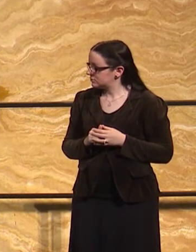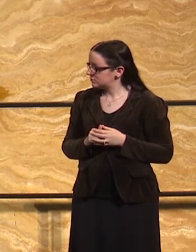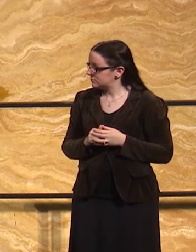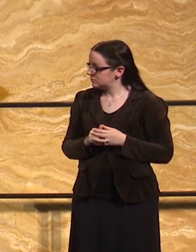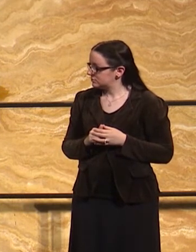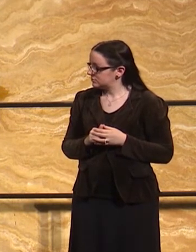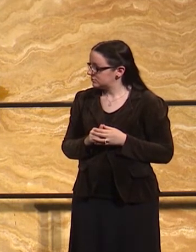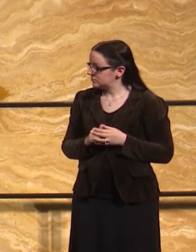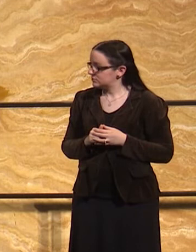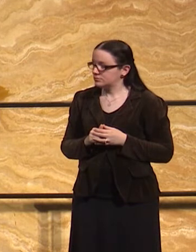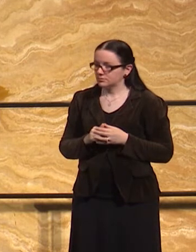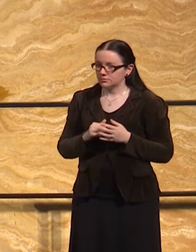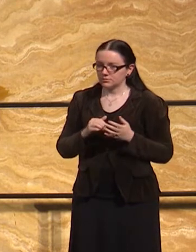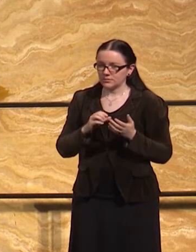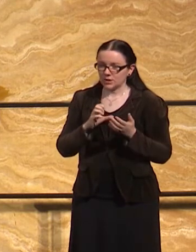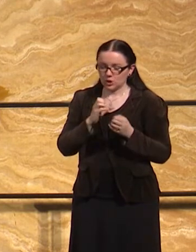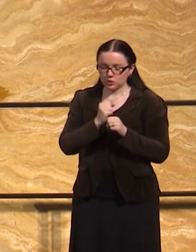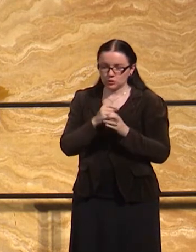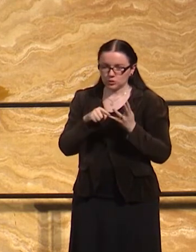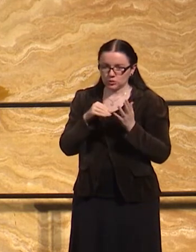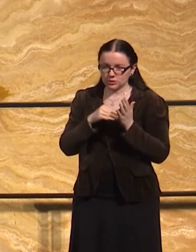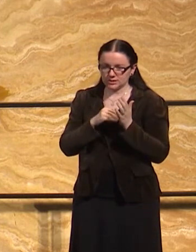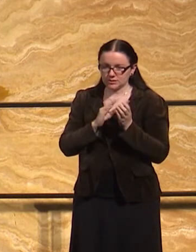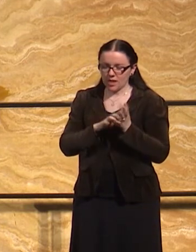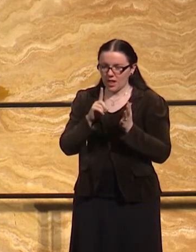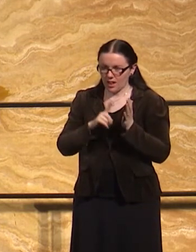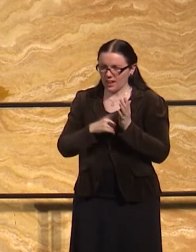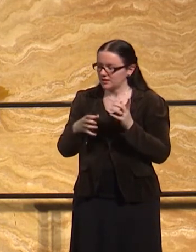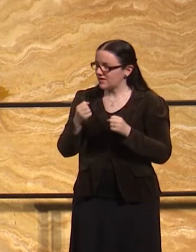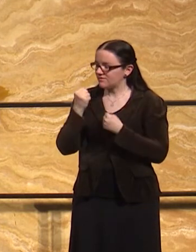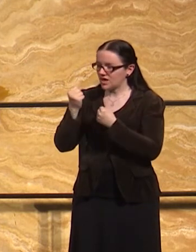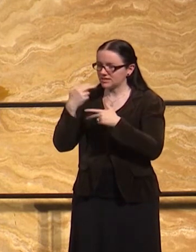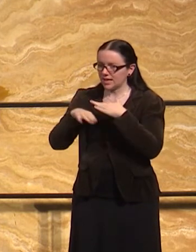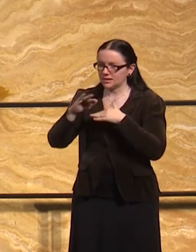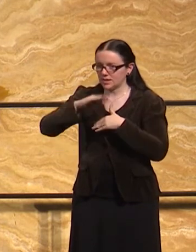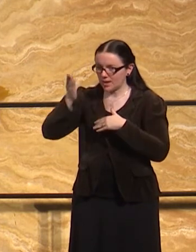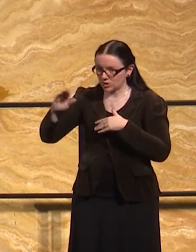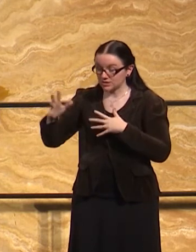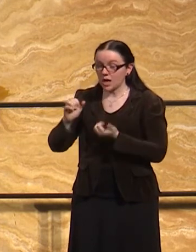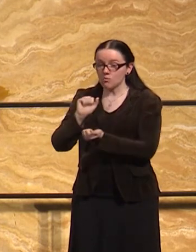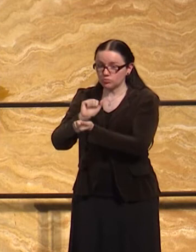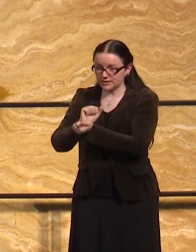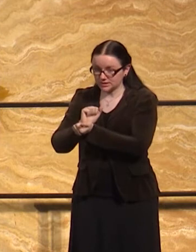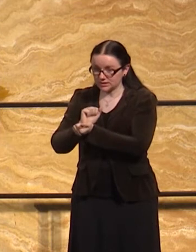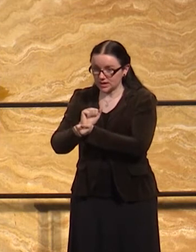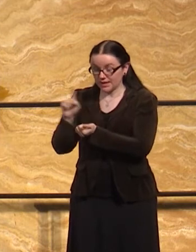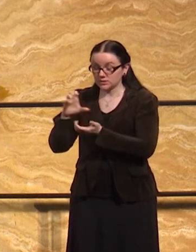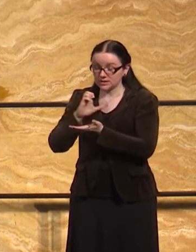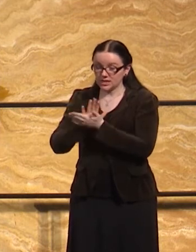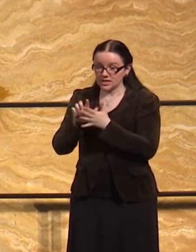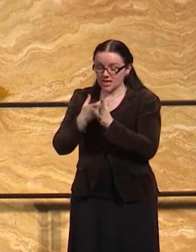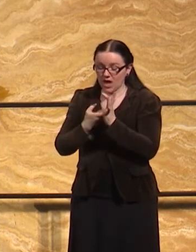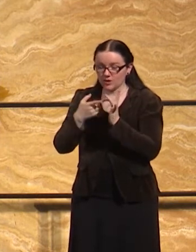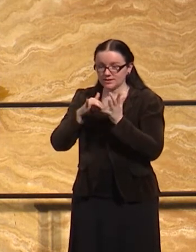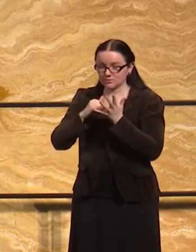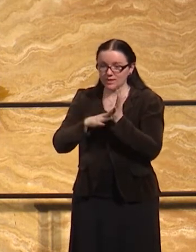that's Xanana Gusmão. He was a fighter in the mountains. He was a prisoner. And using that moral authority, he told